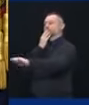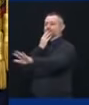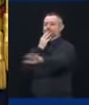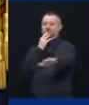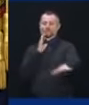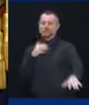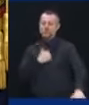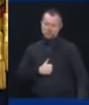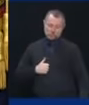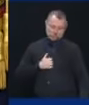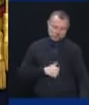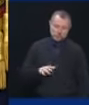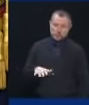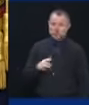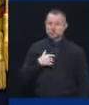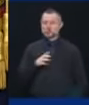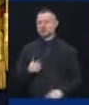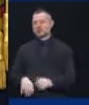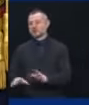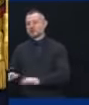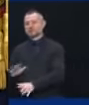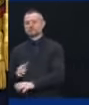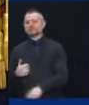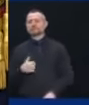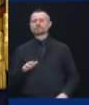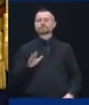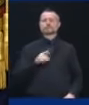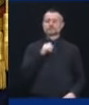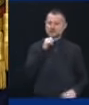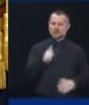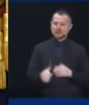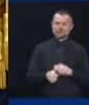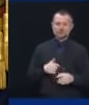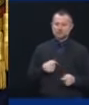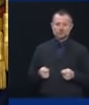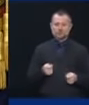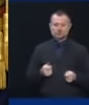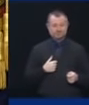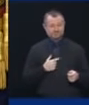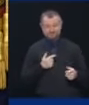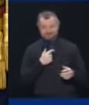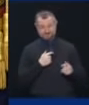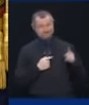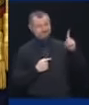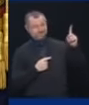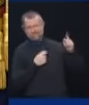sorry, because a lot of this is out of our control. But you could project